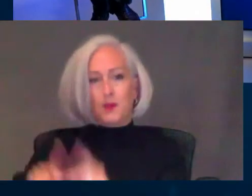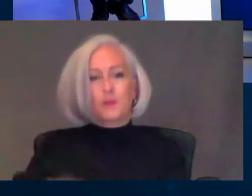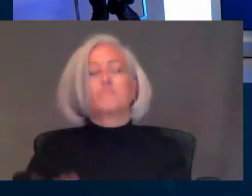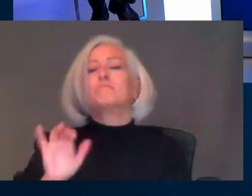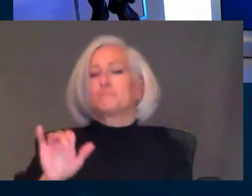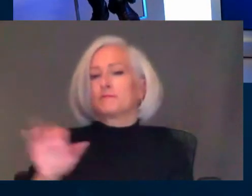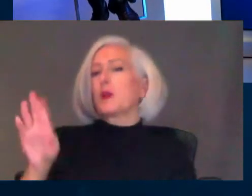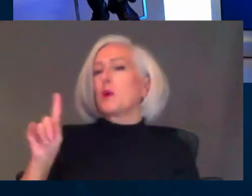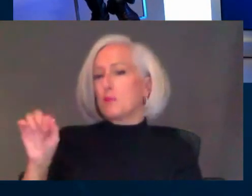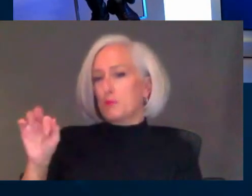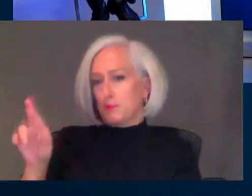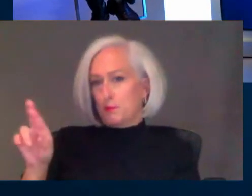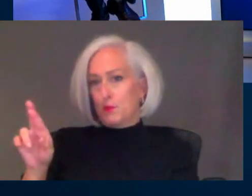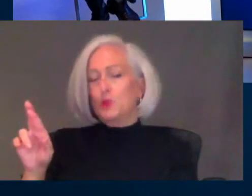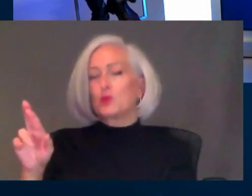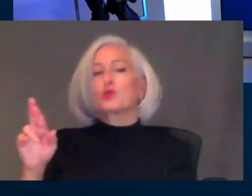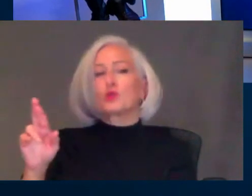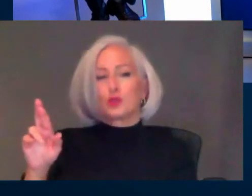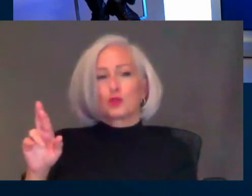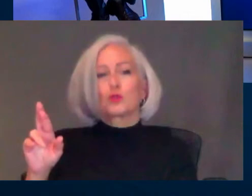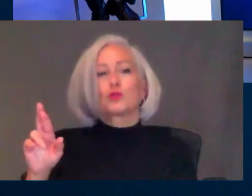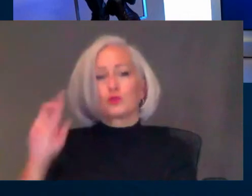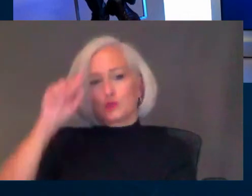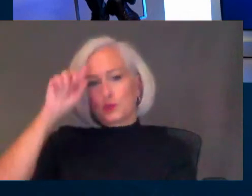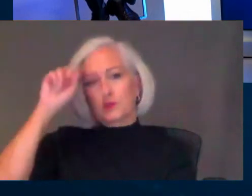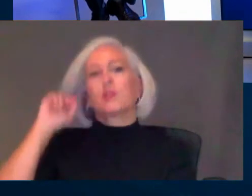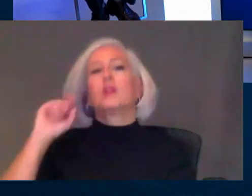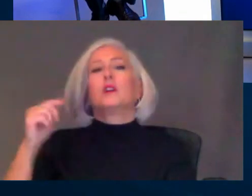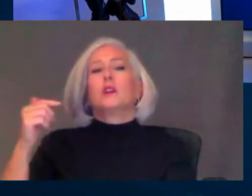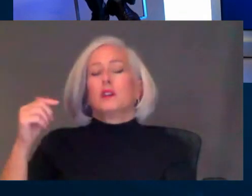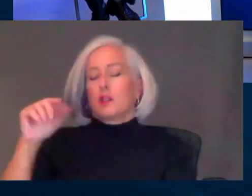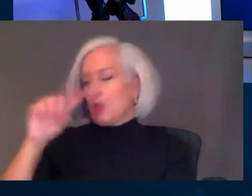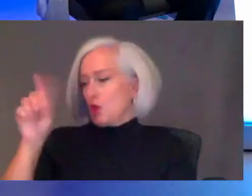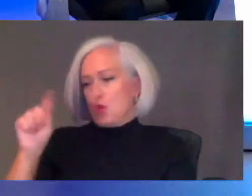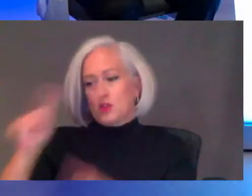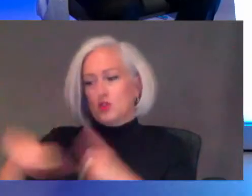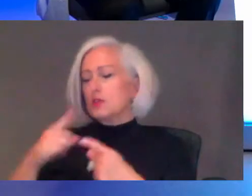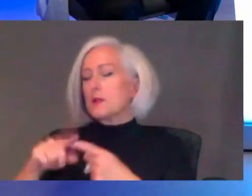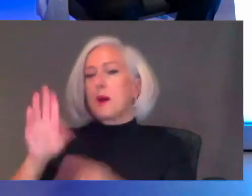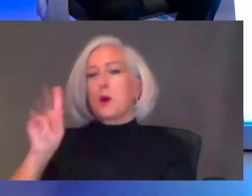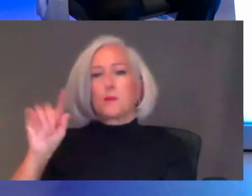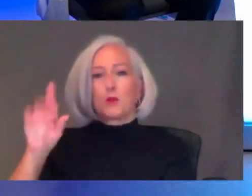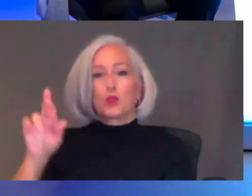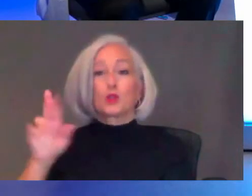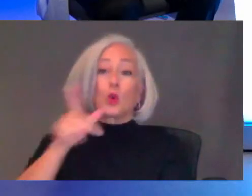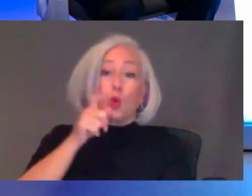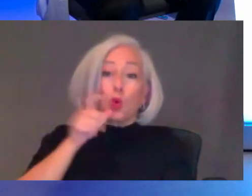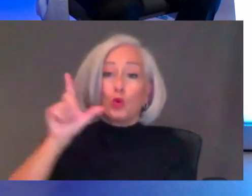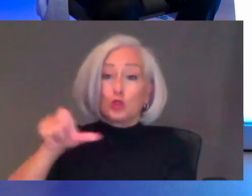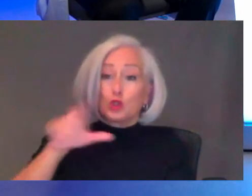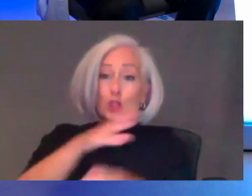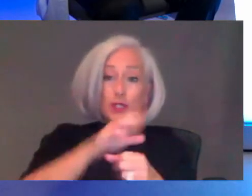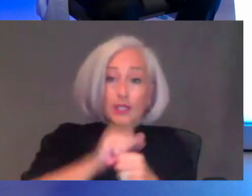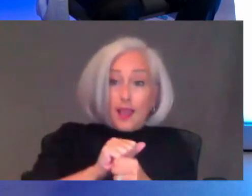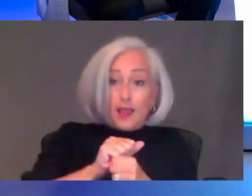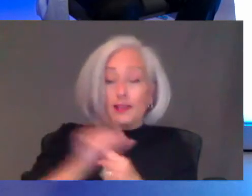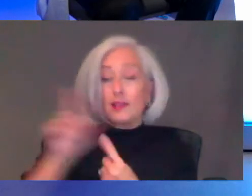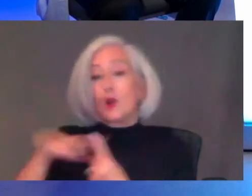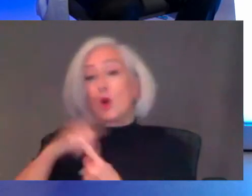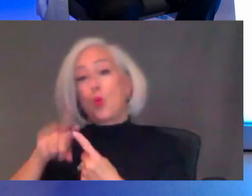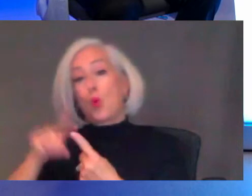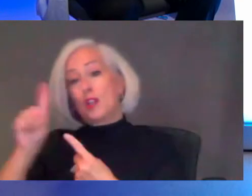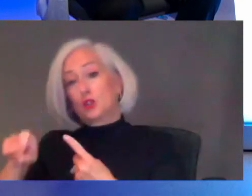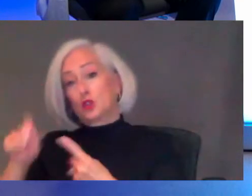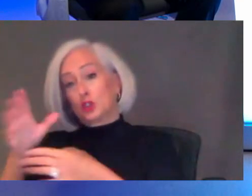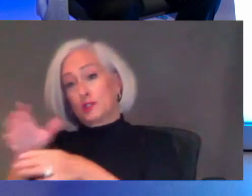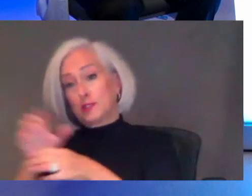at patients that had solid organ transplants showed that there wasn't an adequate response really even after the